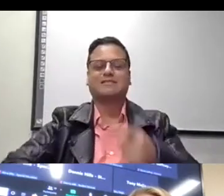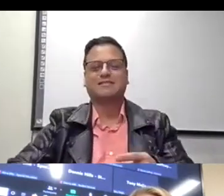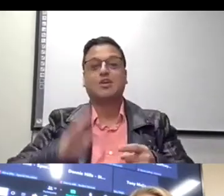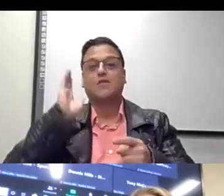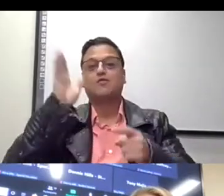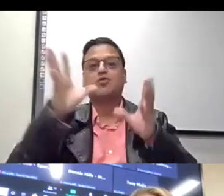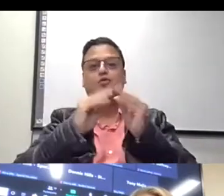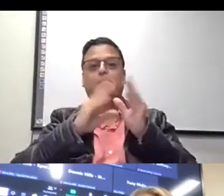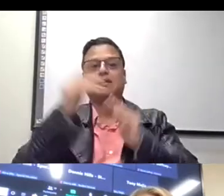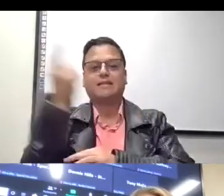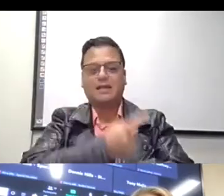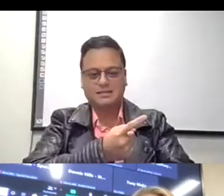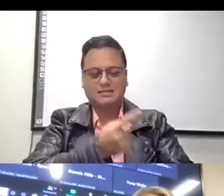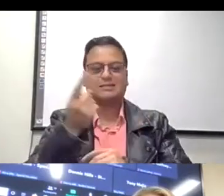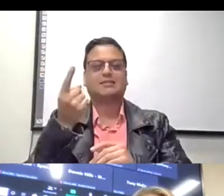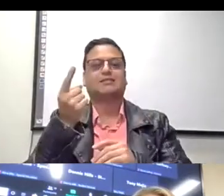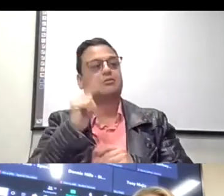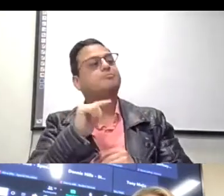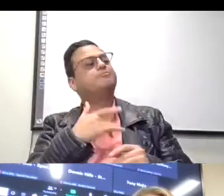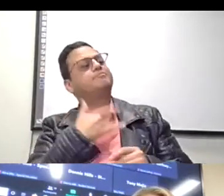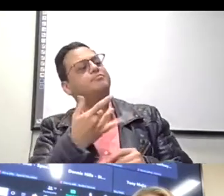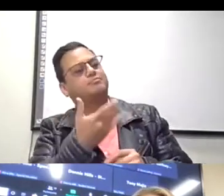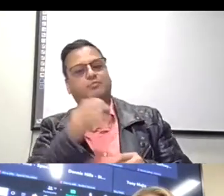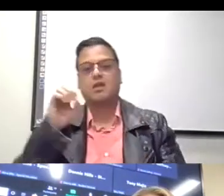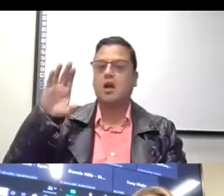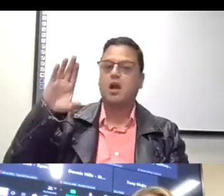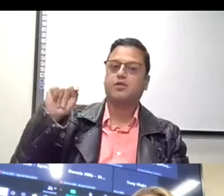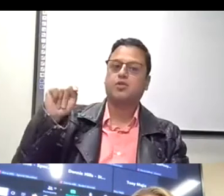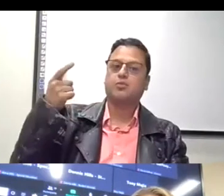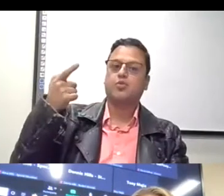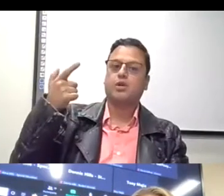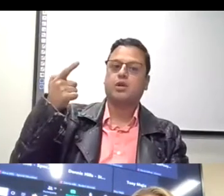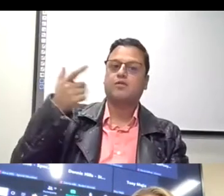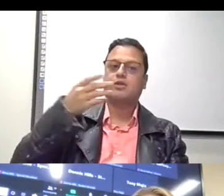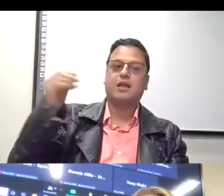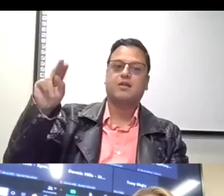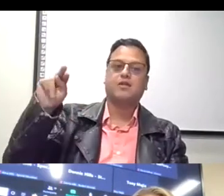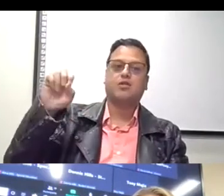dates. Superintendent Choa. October 21st and November 4th.